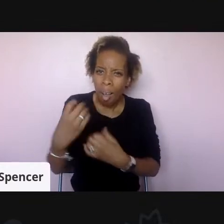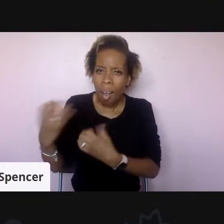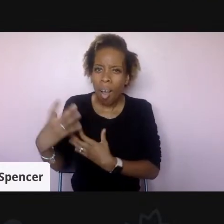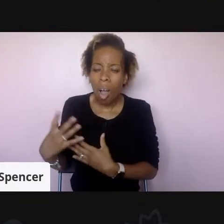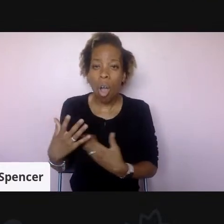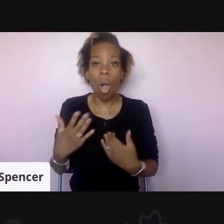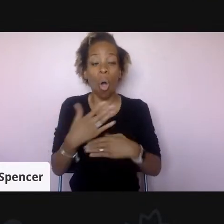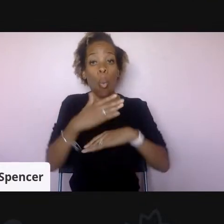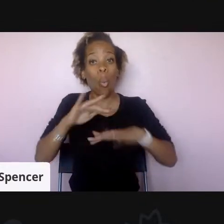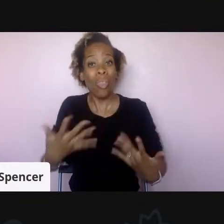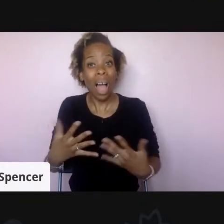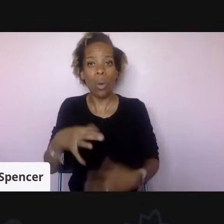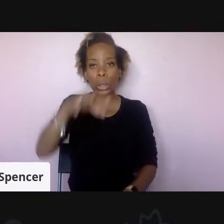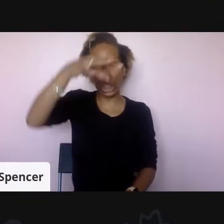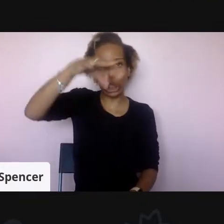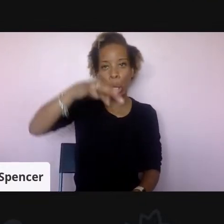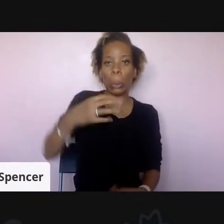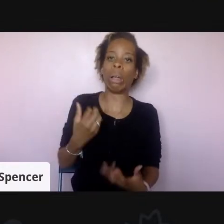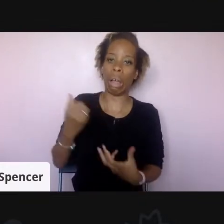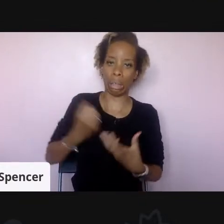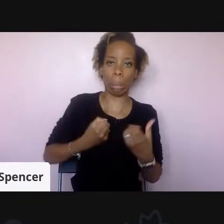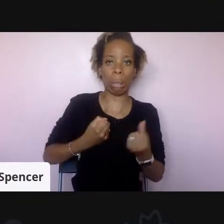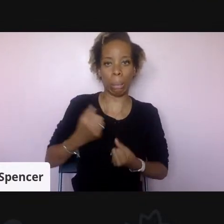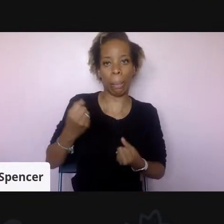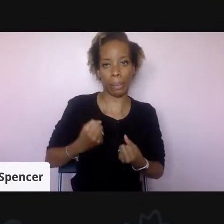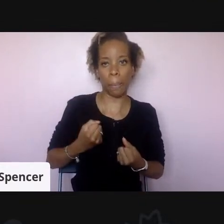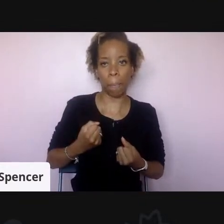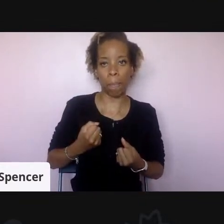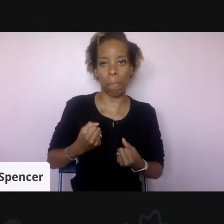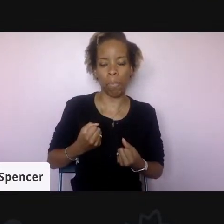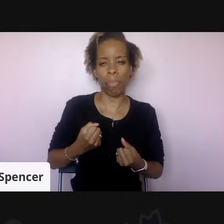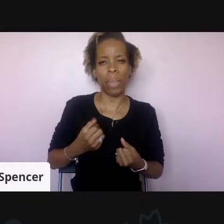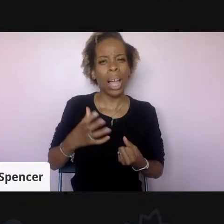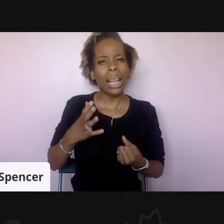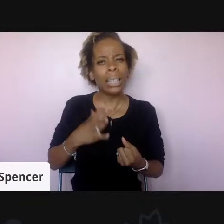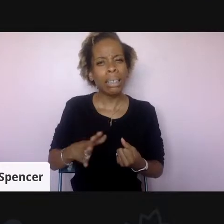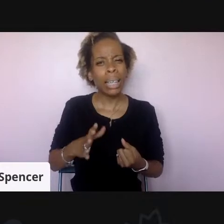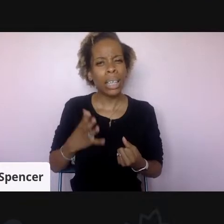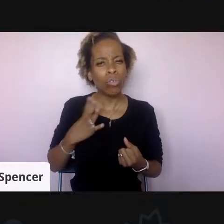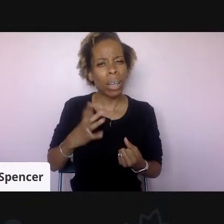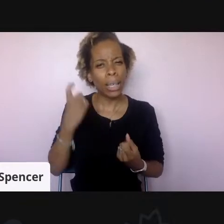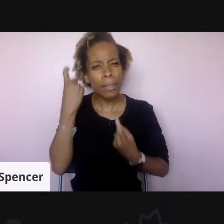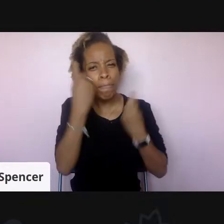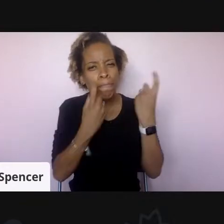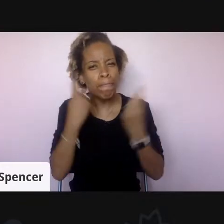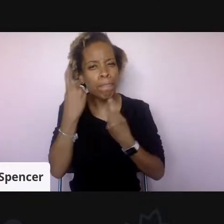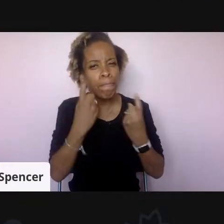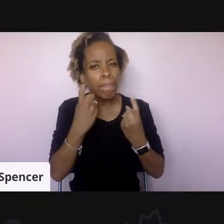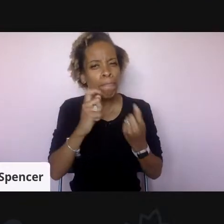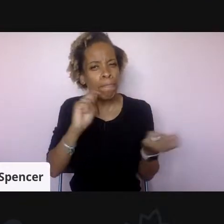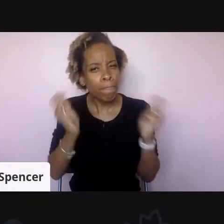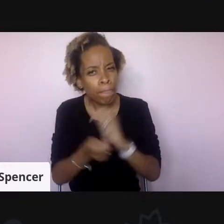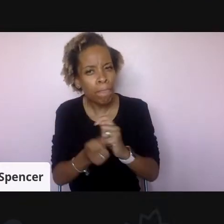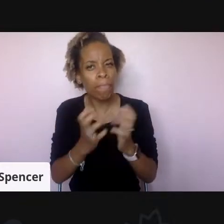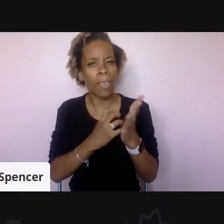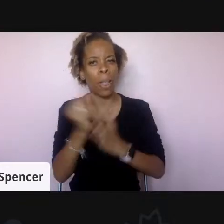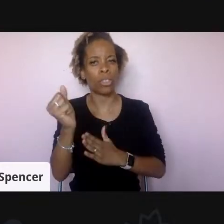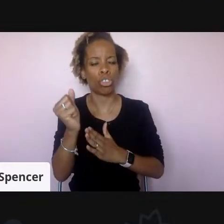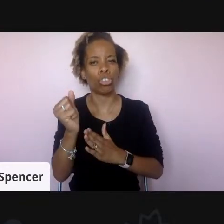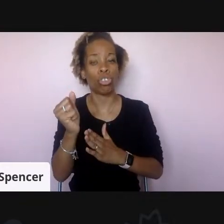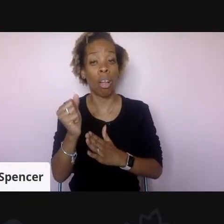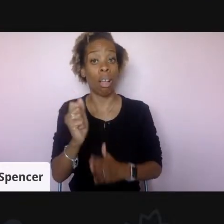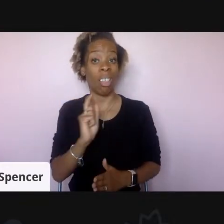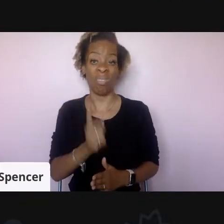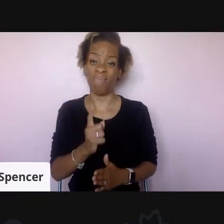tokenistic? Challenging culture along these lines can help prevent cases of discrimination, and that is vitally